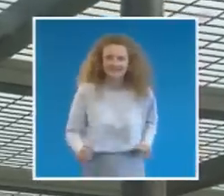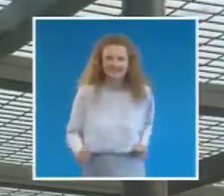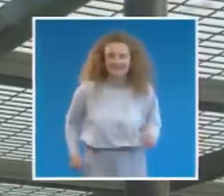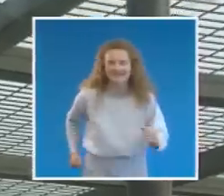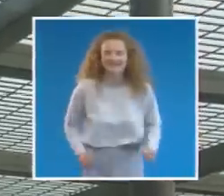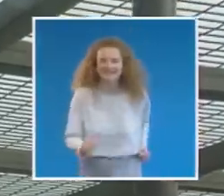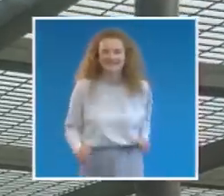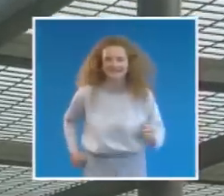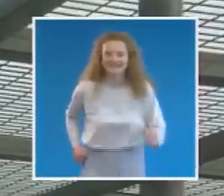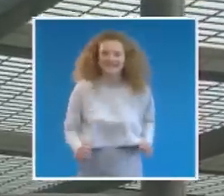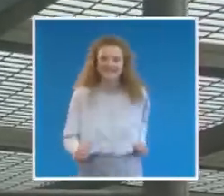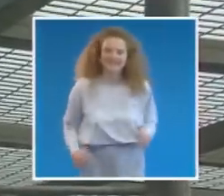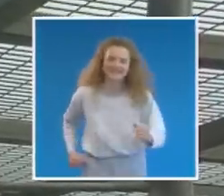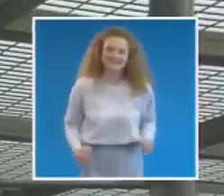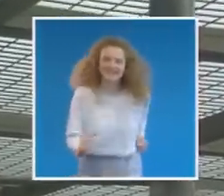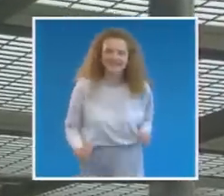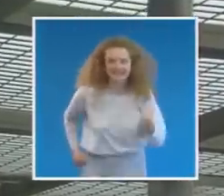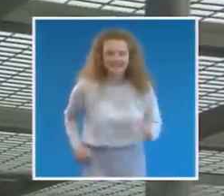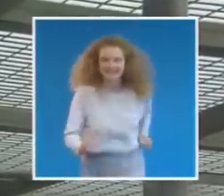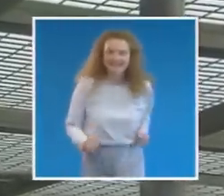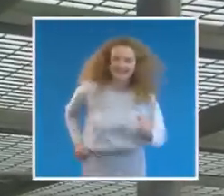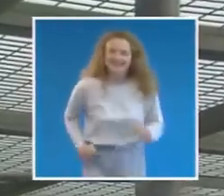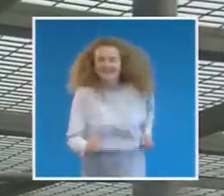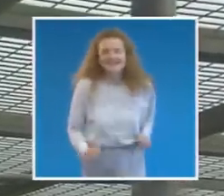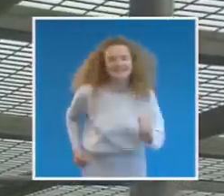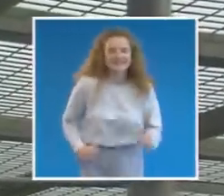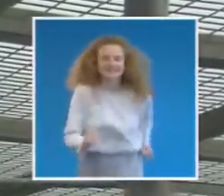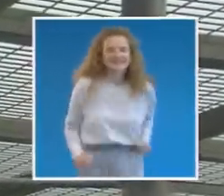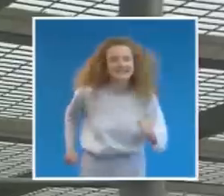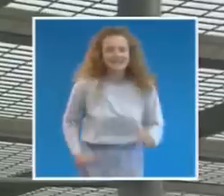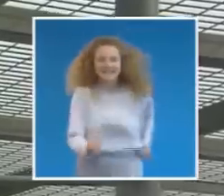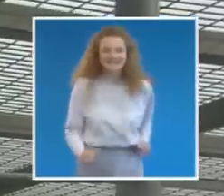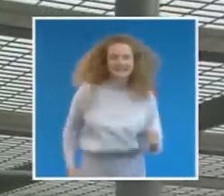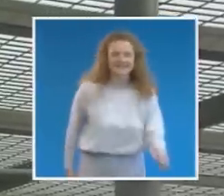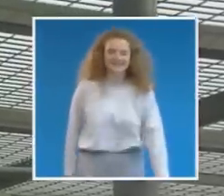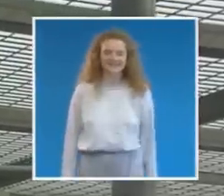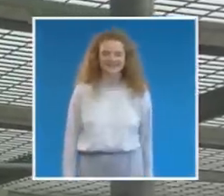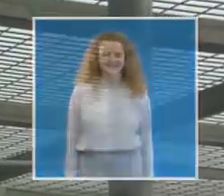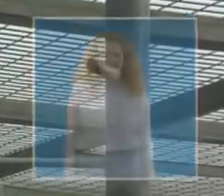I run. Then how fast my feet are moving, like a race, I think it's fun.